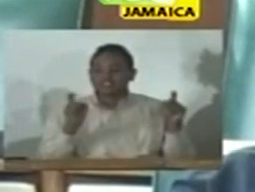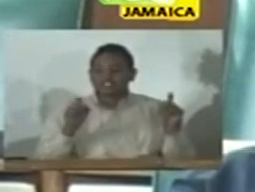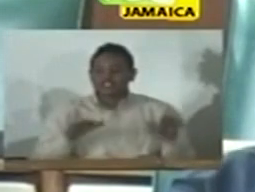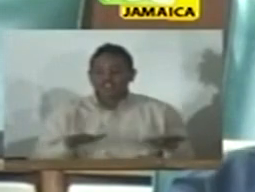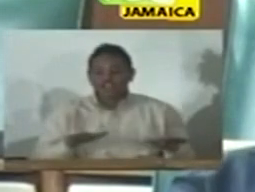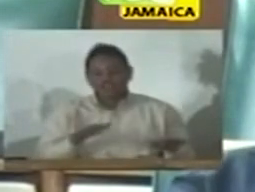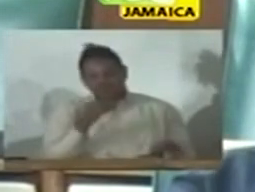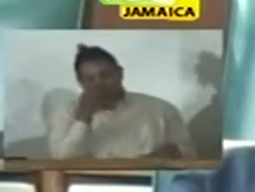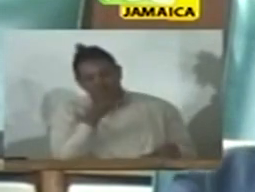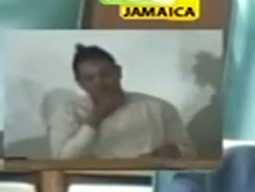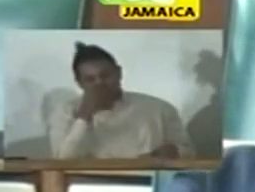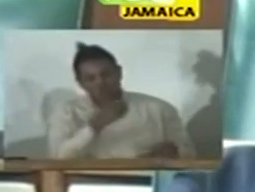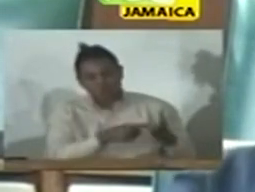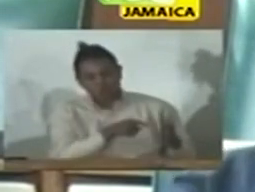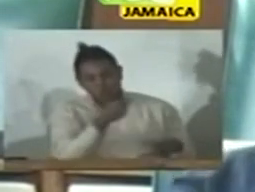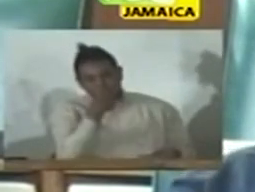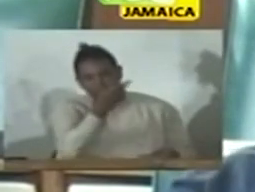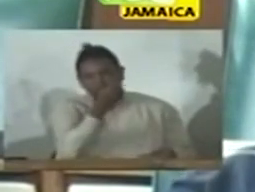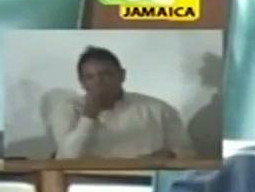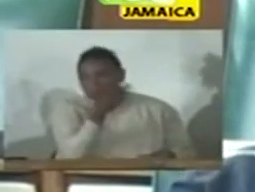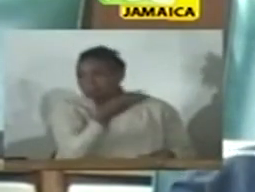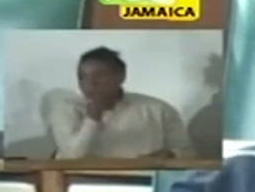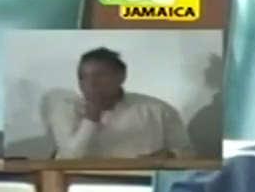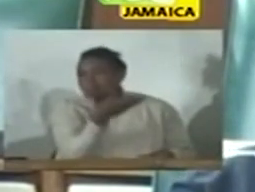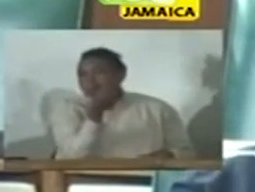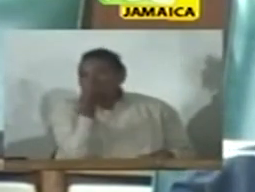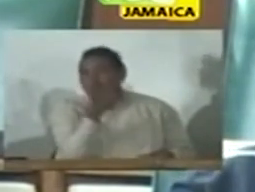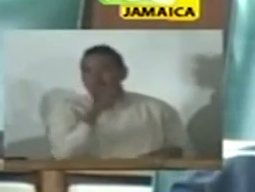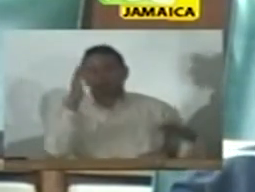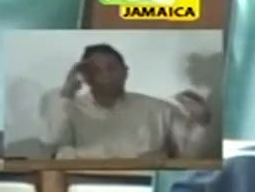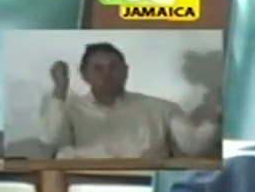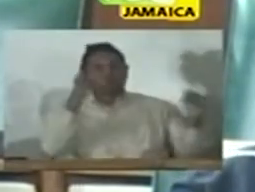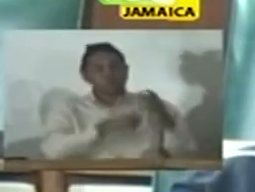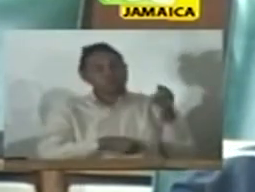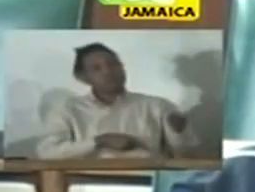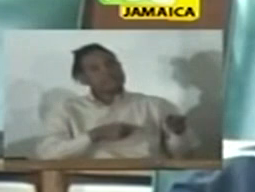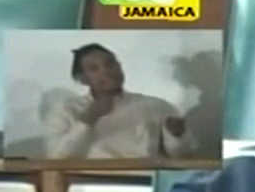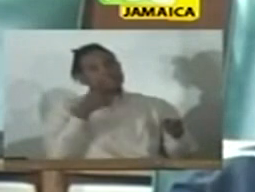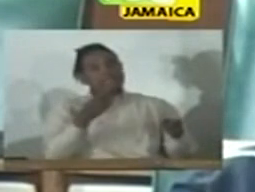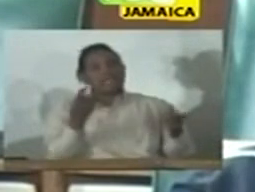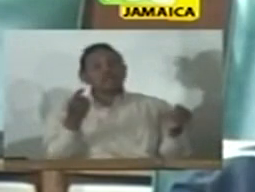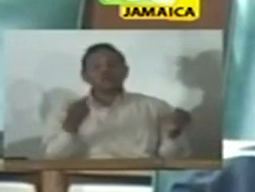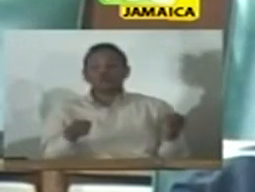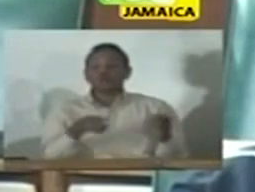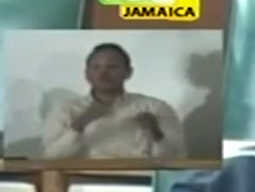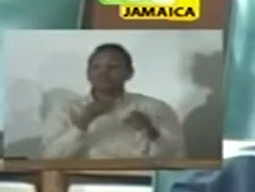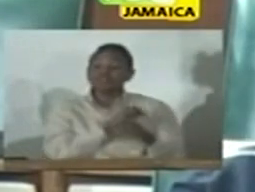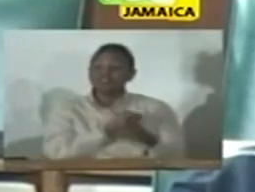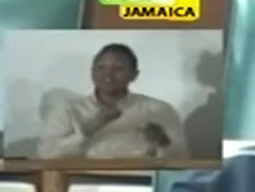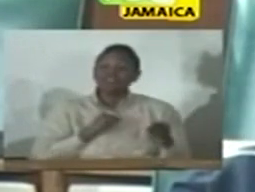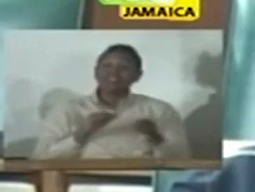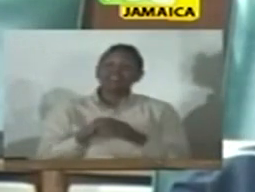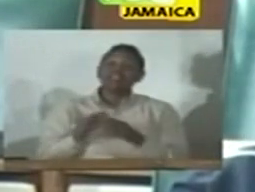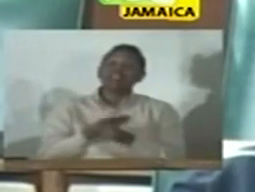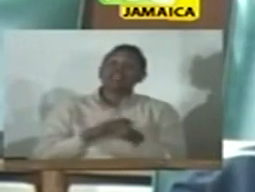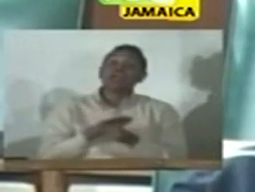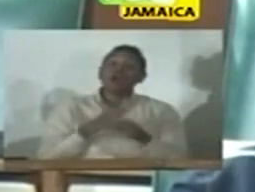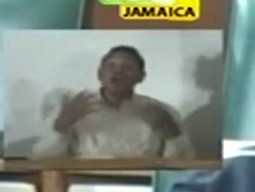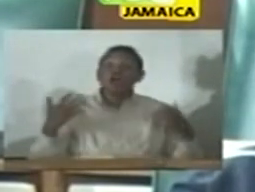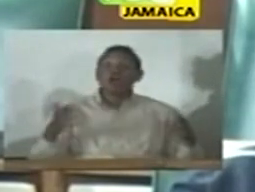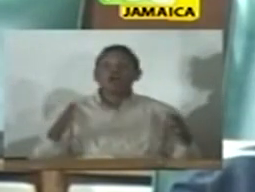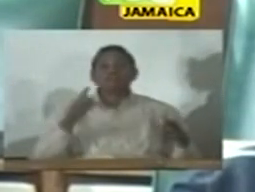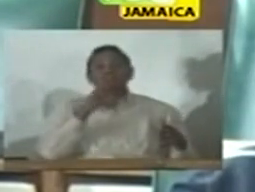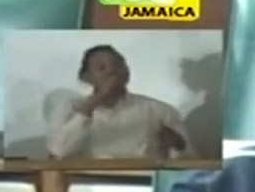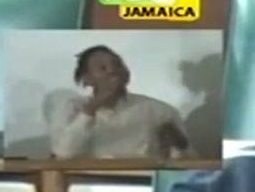and the president. And in doing so, continues to carry this Senate into areas that have already been ruled